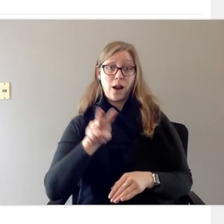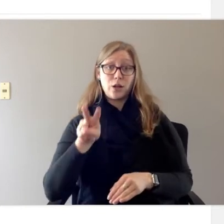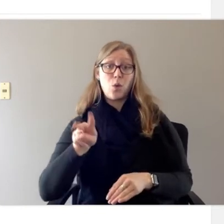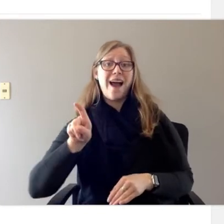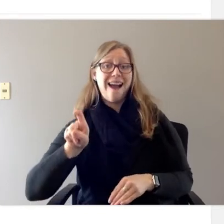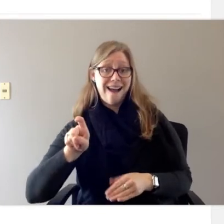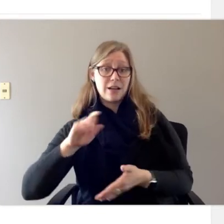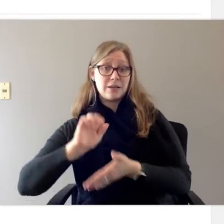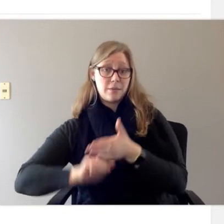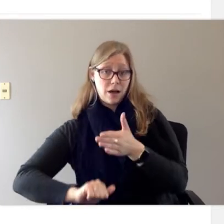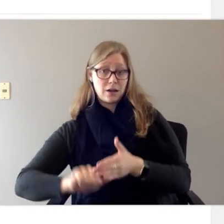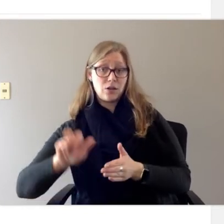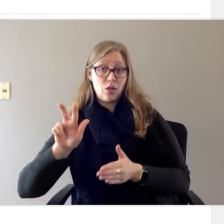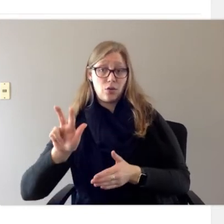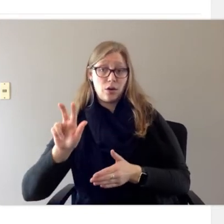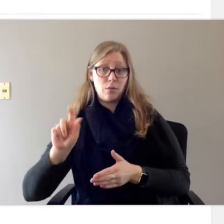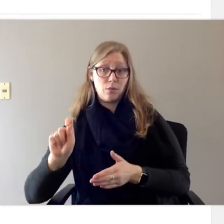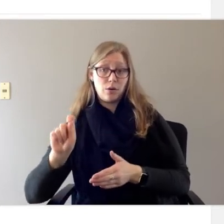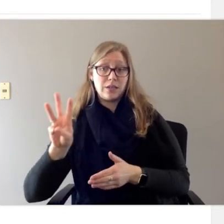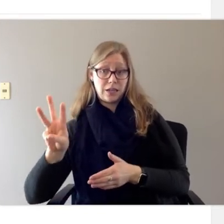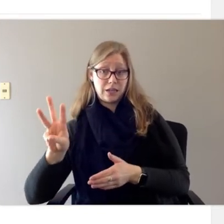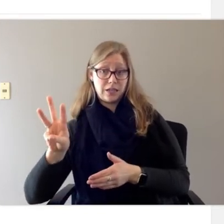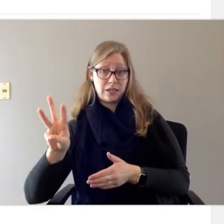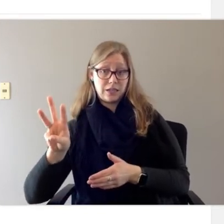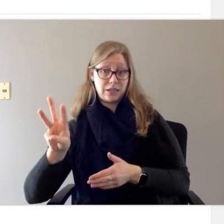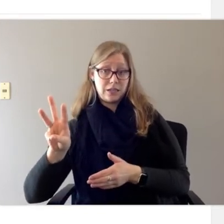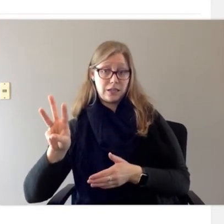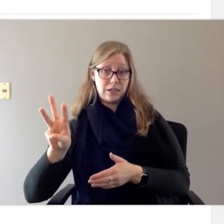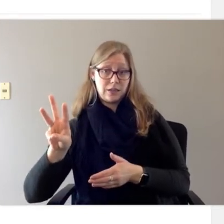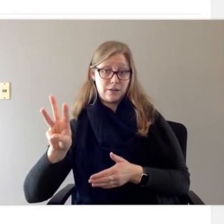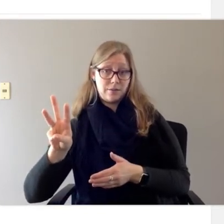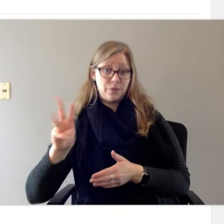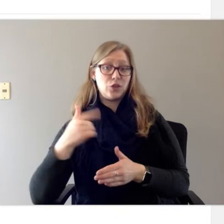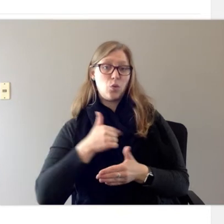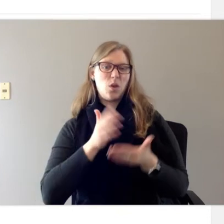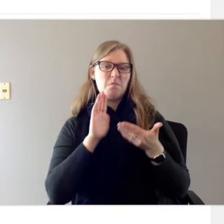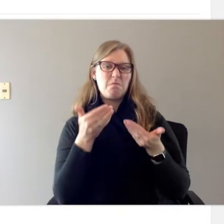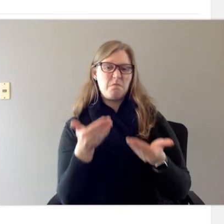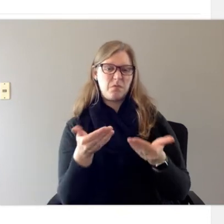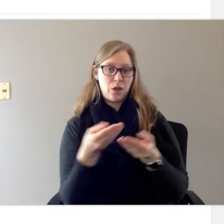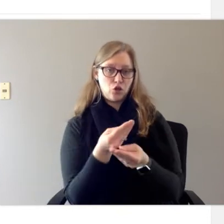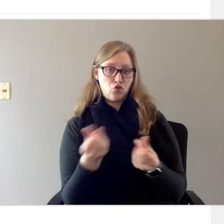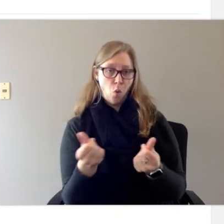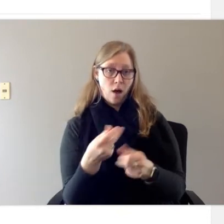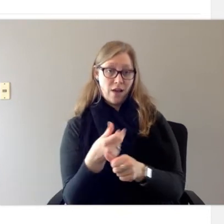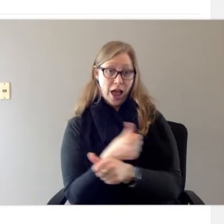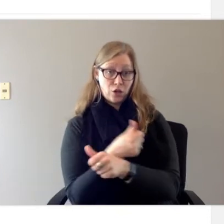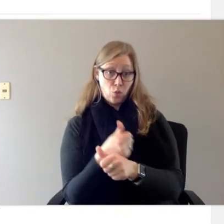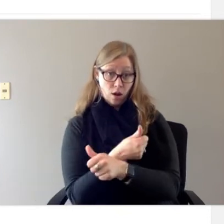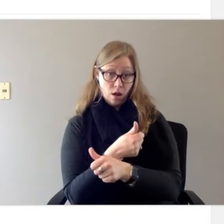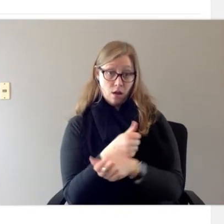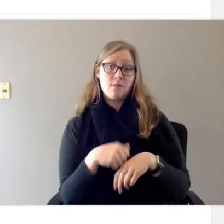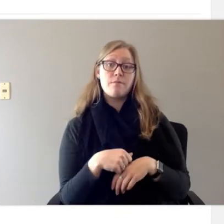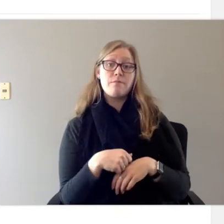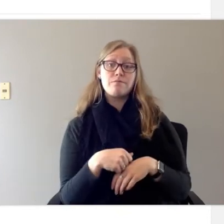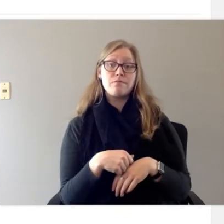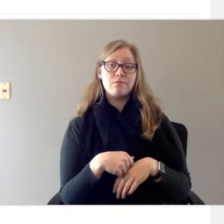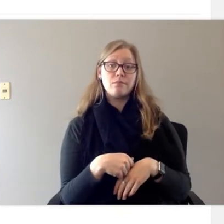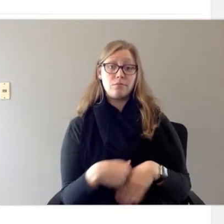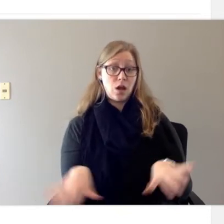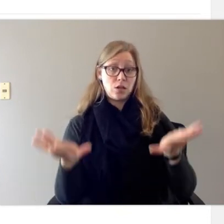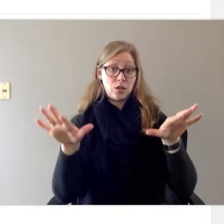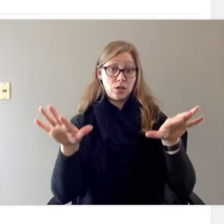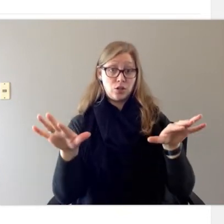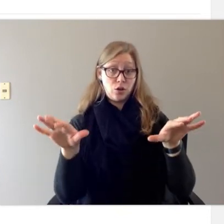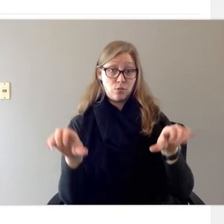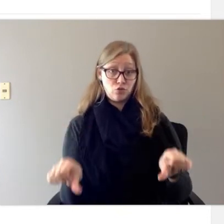22x minus 3.6. And we just go ahead and solve that algebraically. I'm going to subtract 20x from both sides.